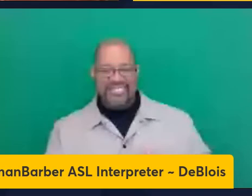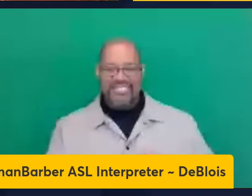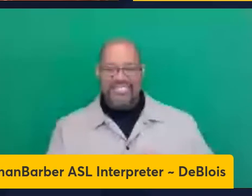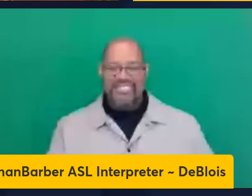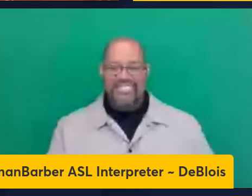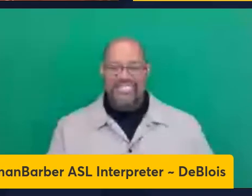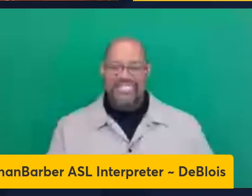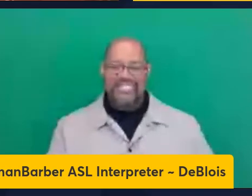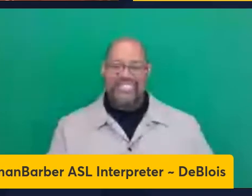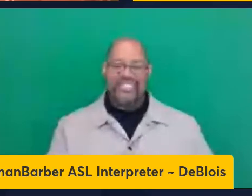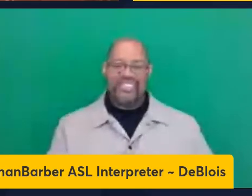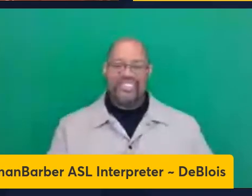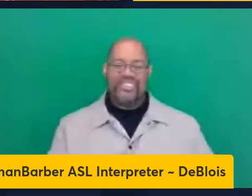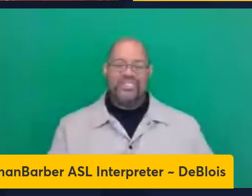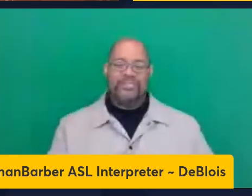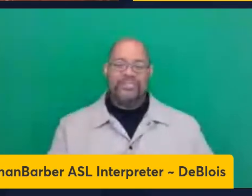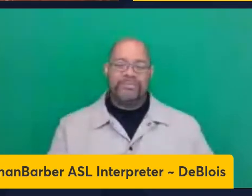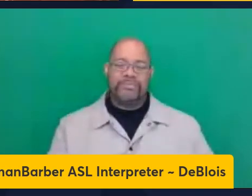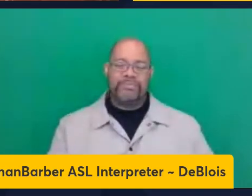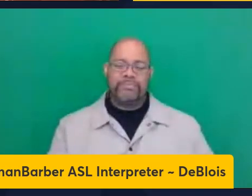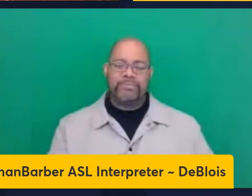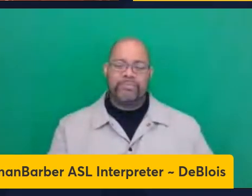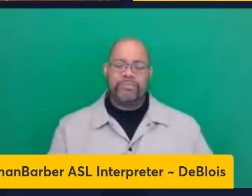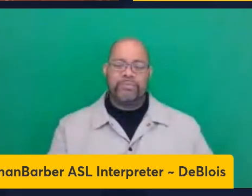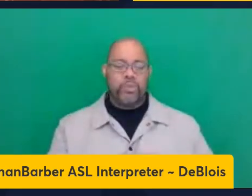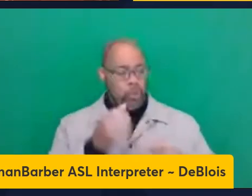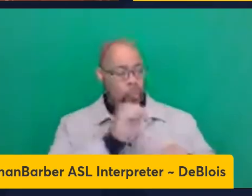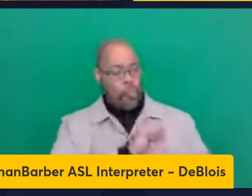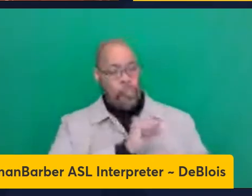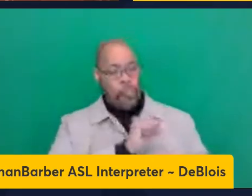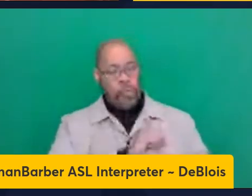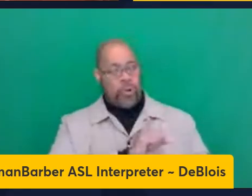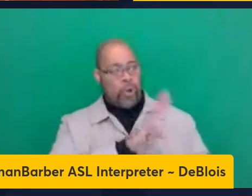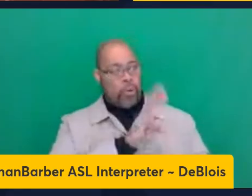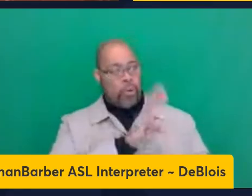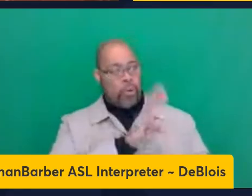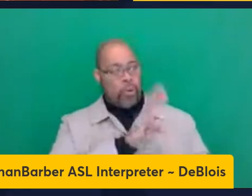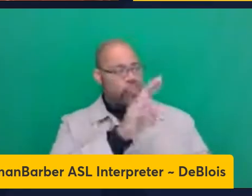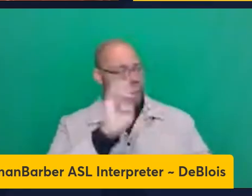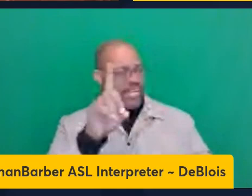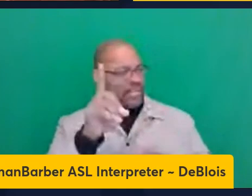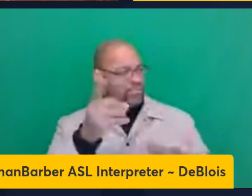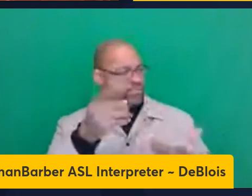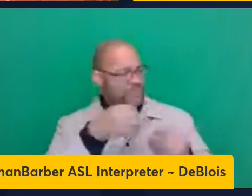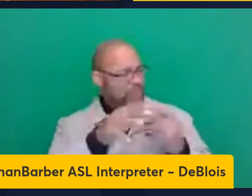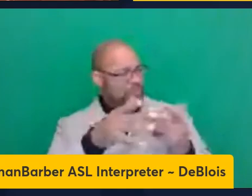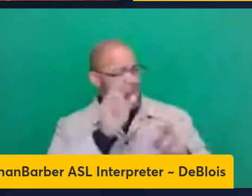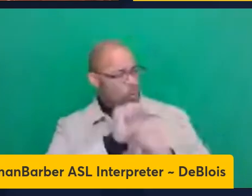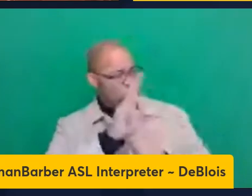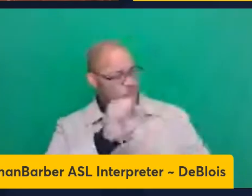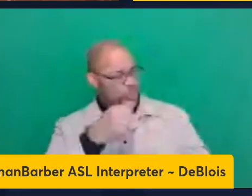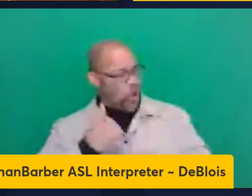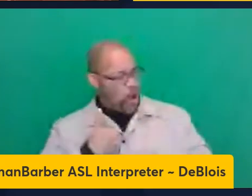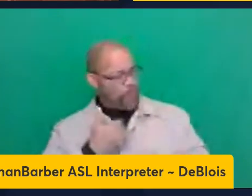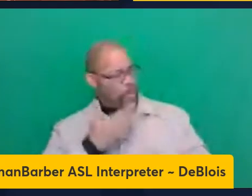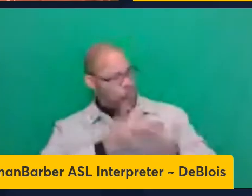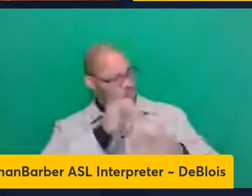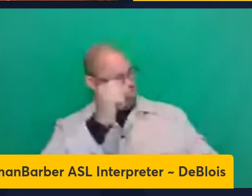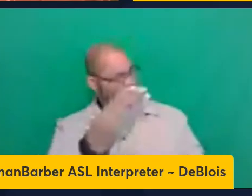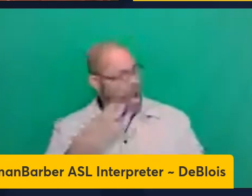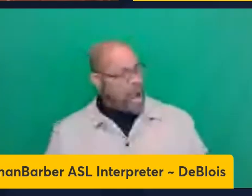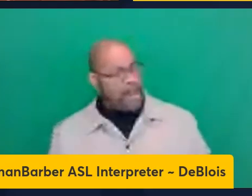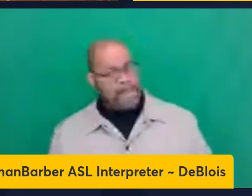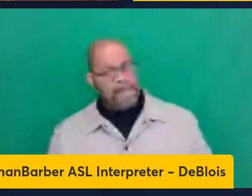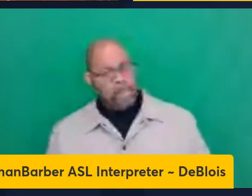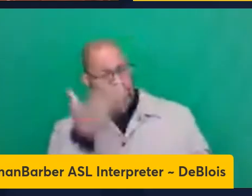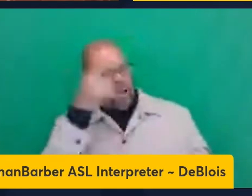you know, you're working at Walter Reed. You're working with the U.S. Army, and this is a good job. Why